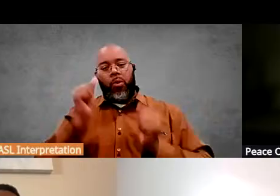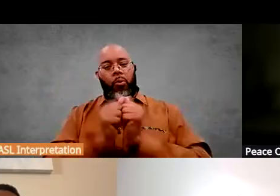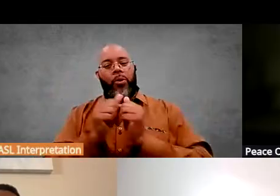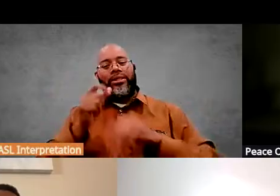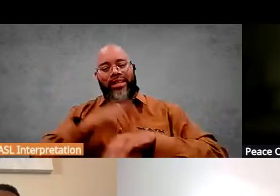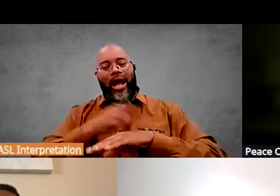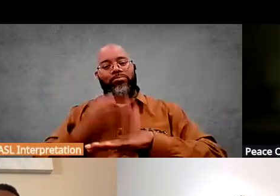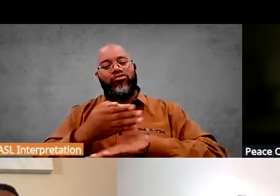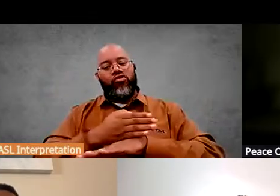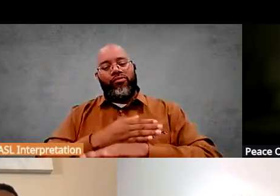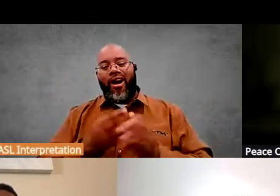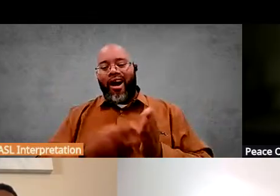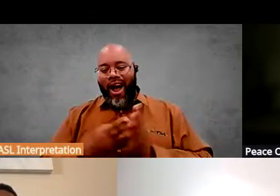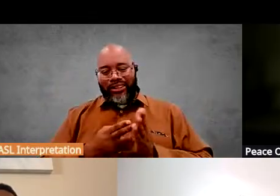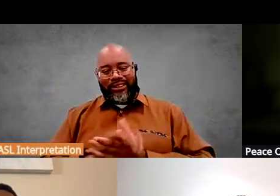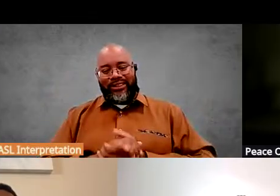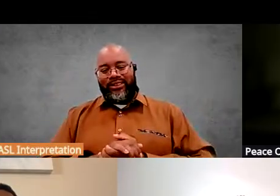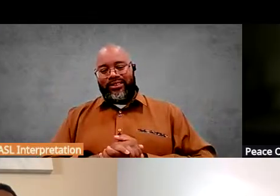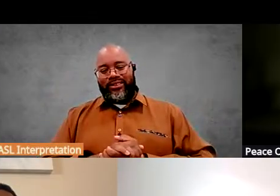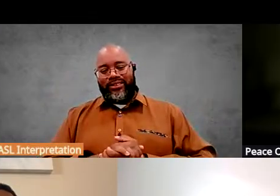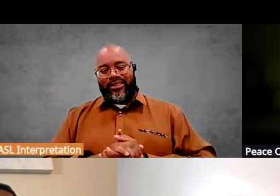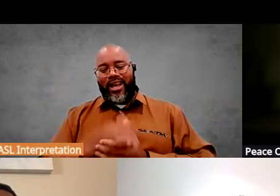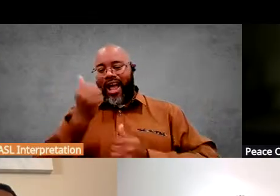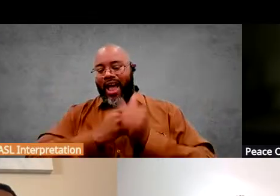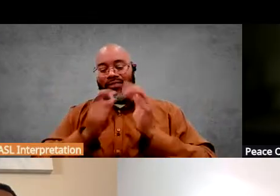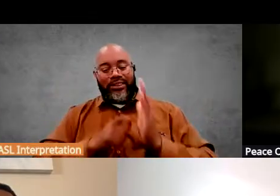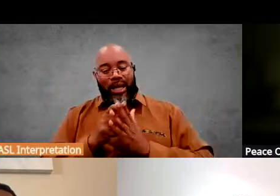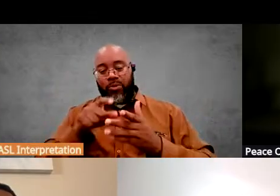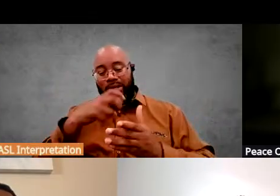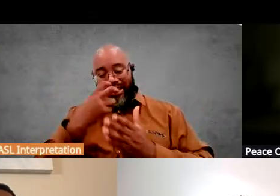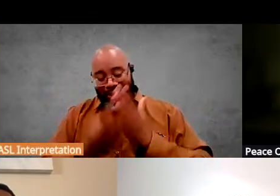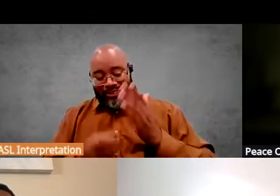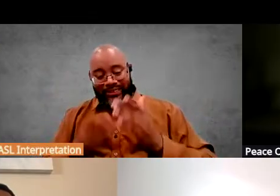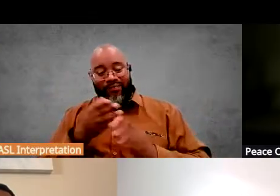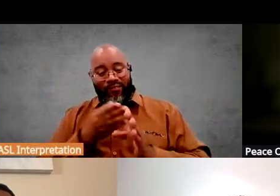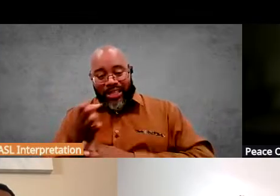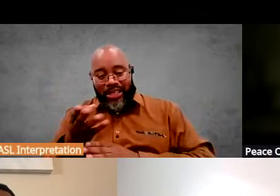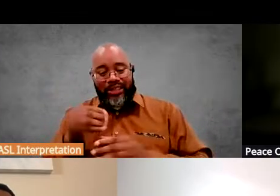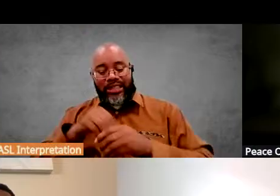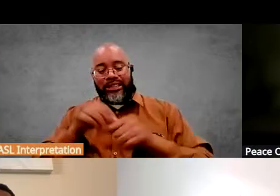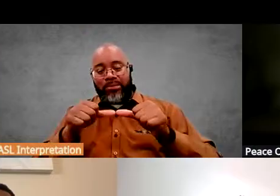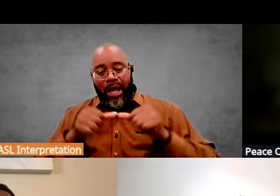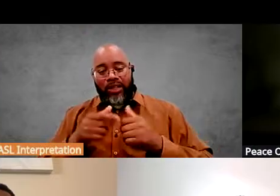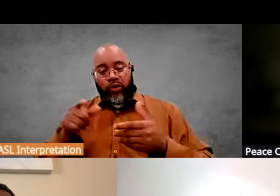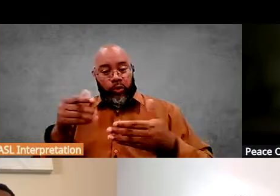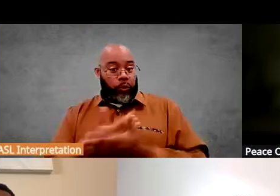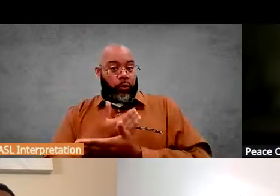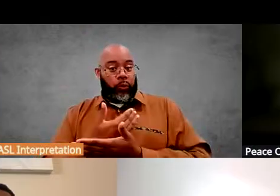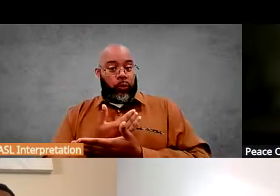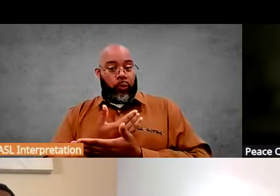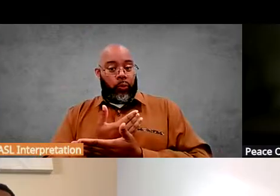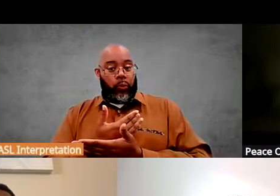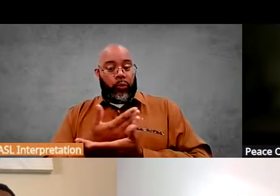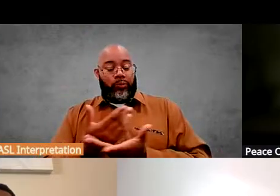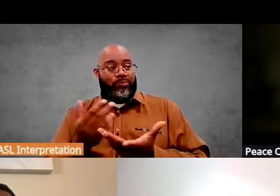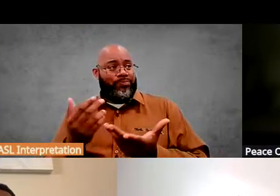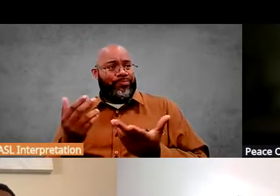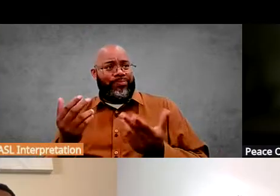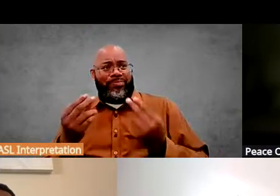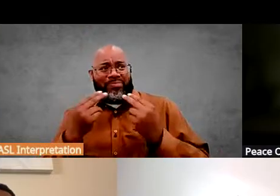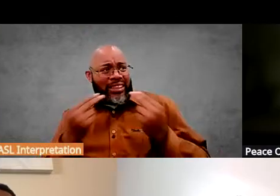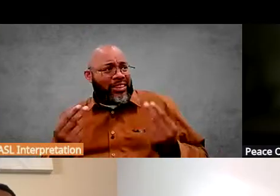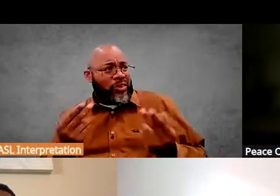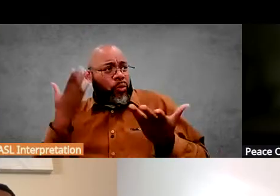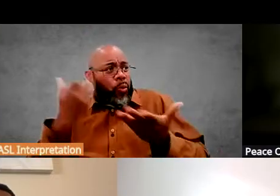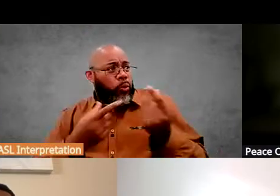Like honestly, every time you get into a field or get into a space, you're new, you're naive, you don't know what you're doing, everyone